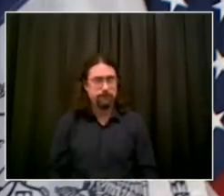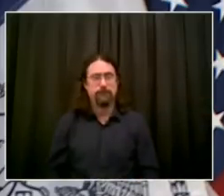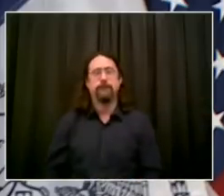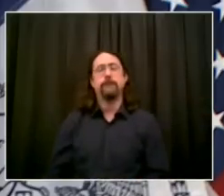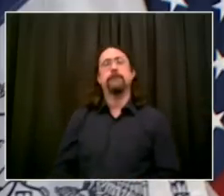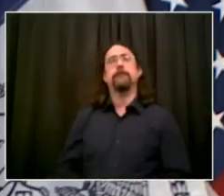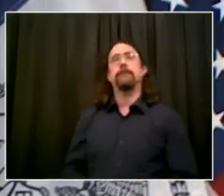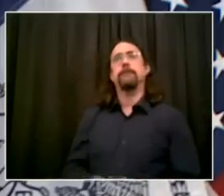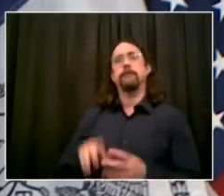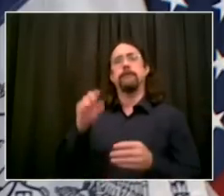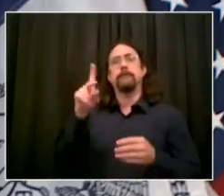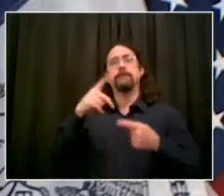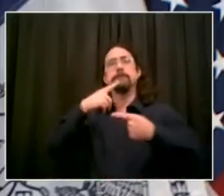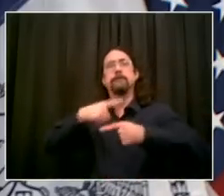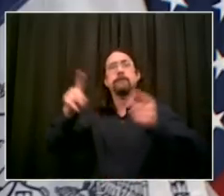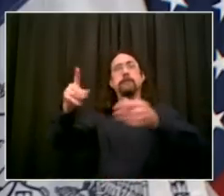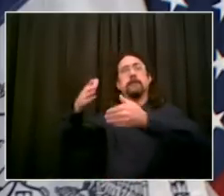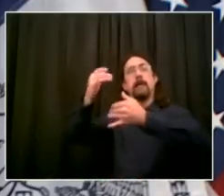The